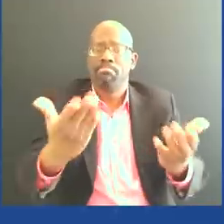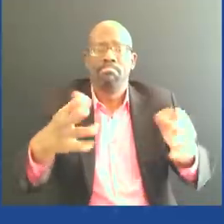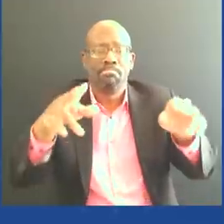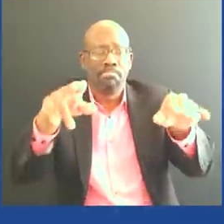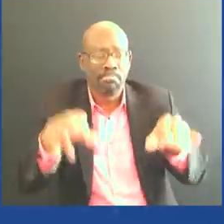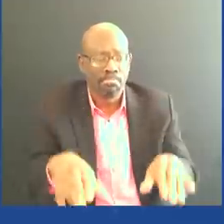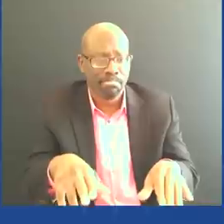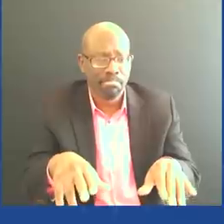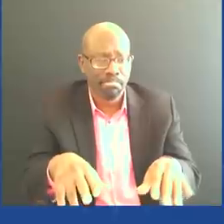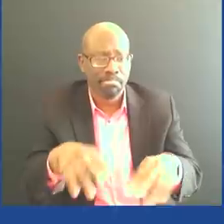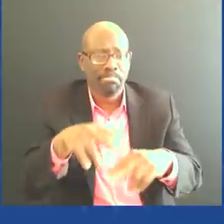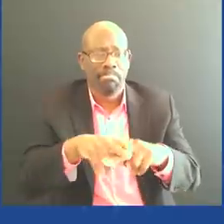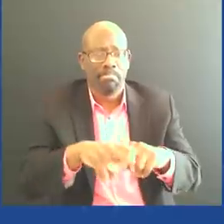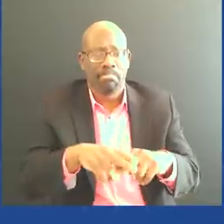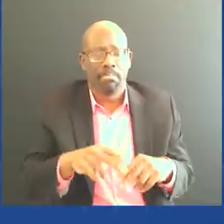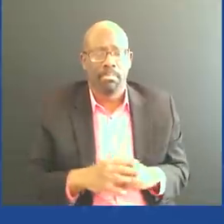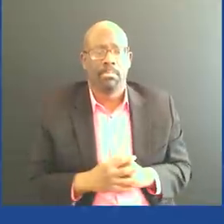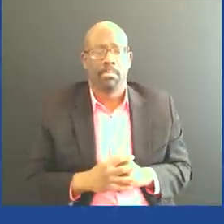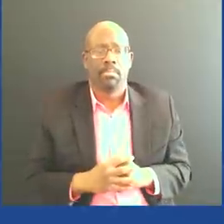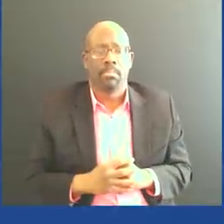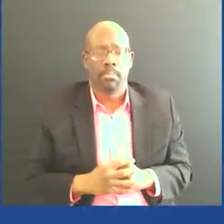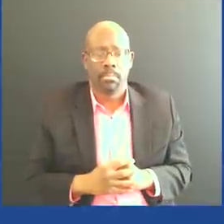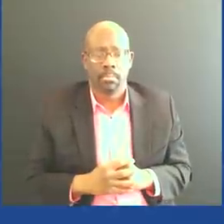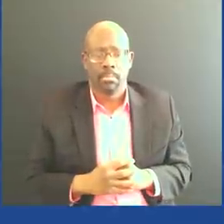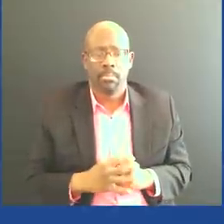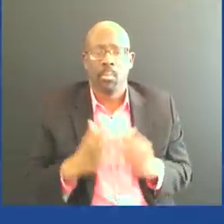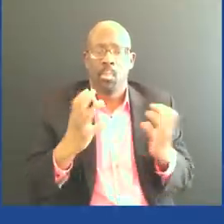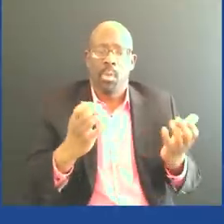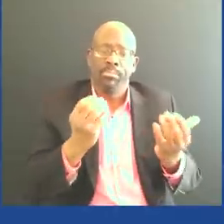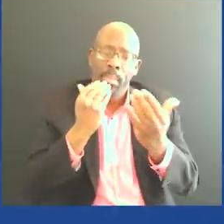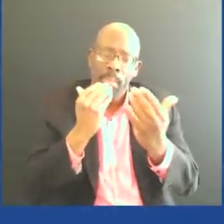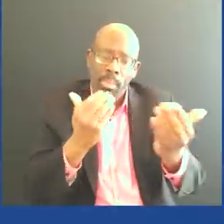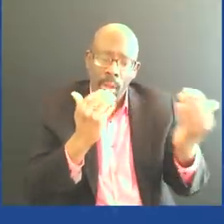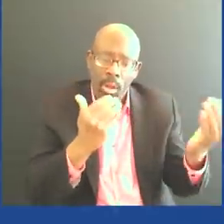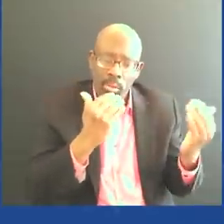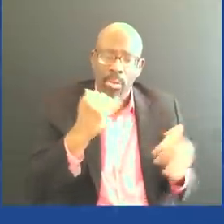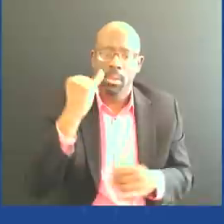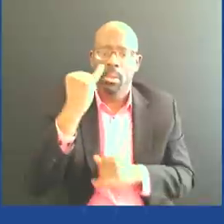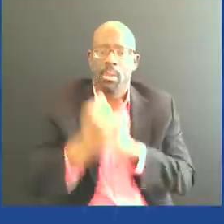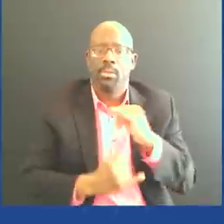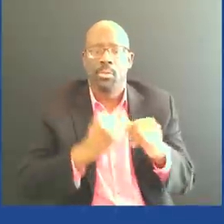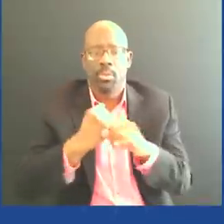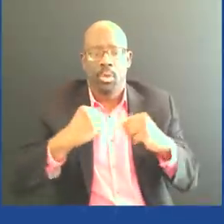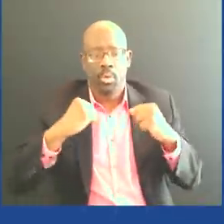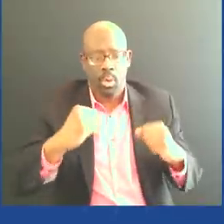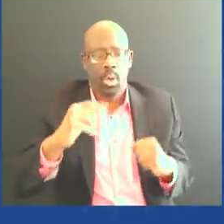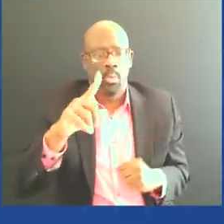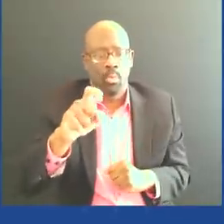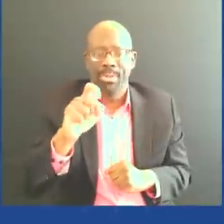We would like to thank the Delaware Air National Guard 166th Airlift Squadron for their support today.